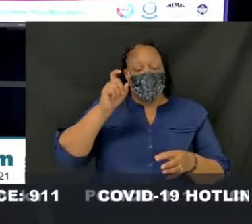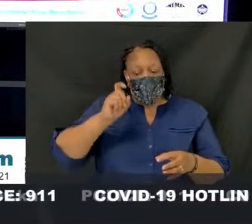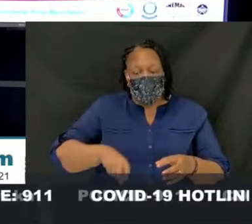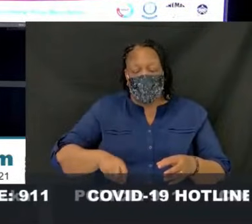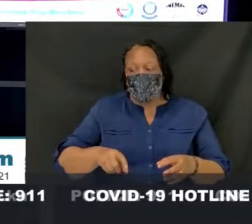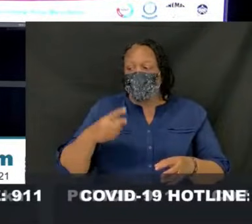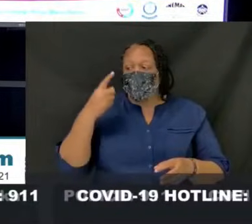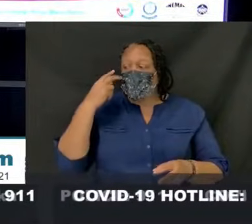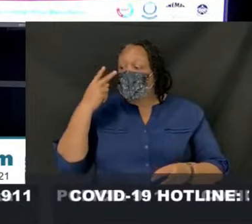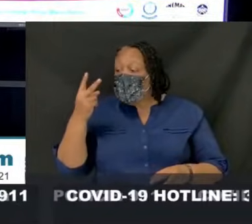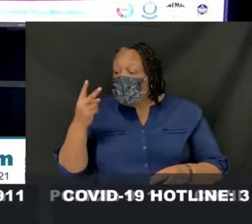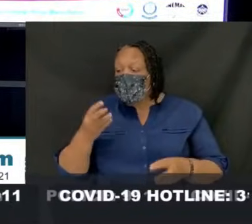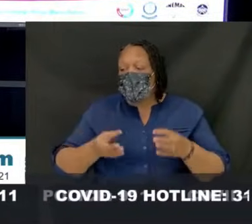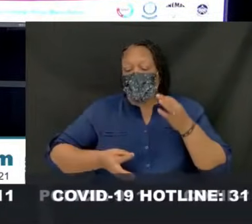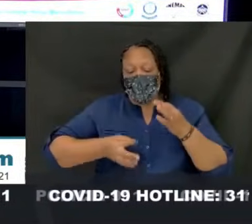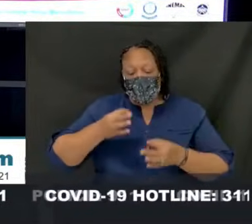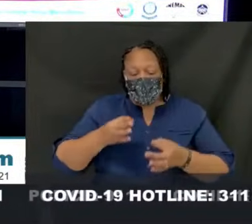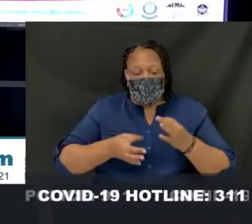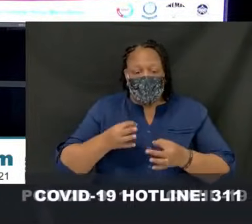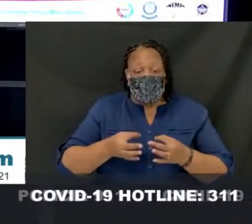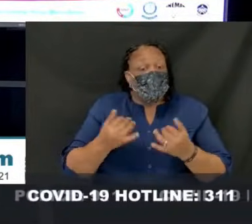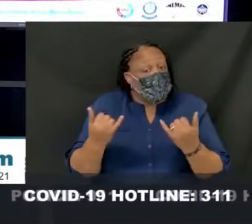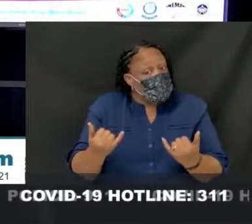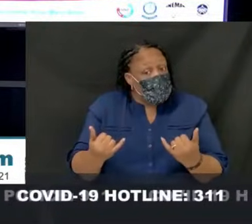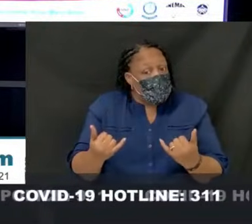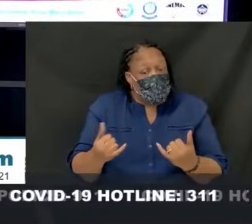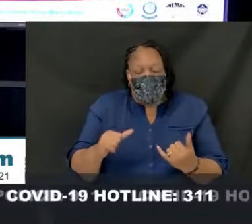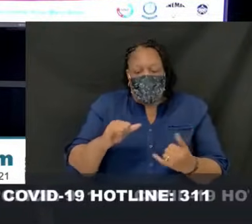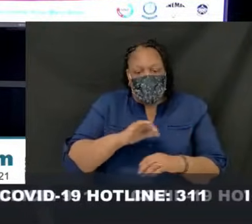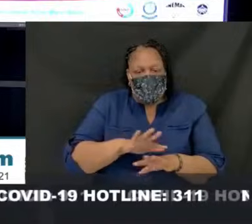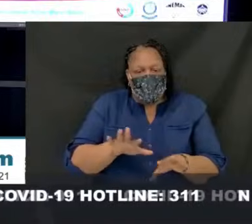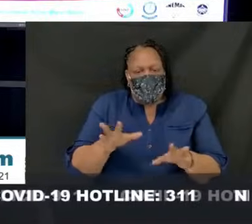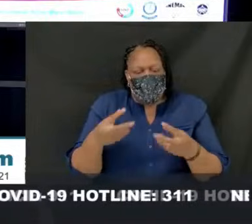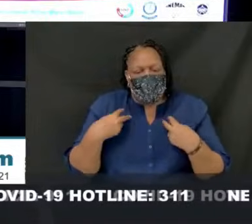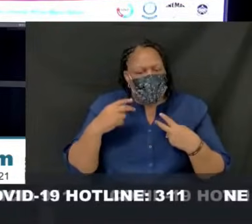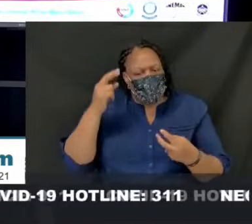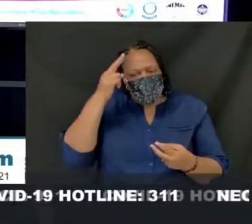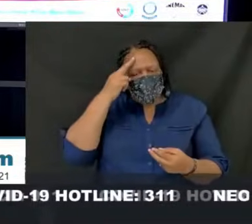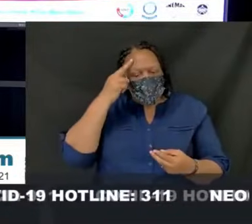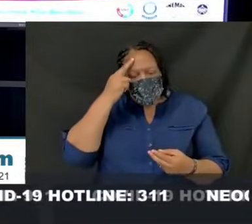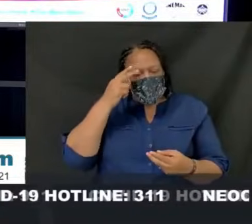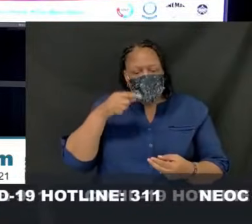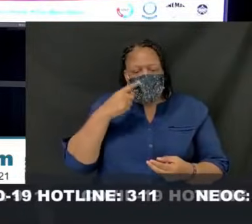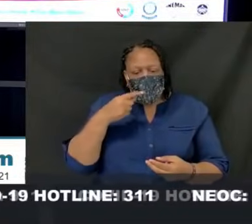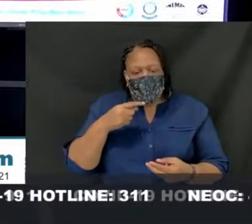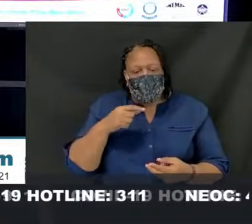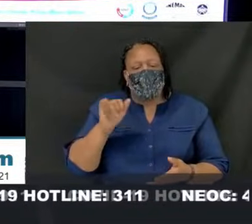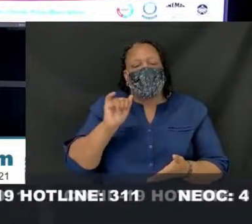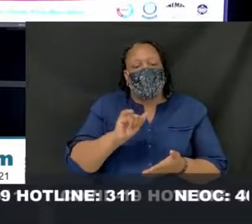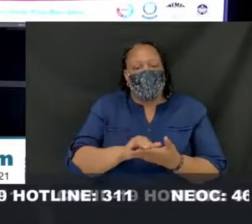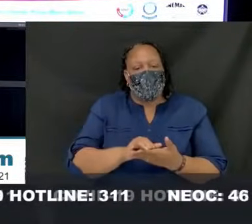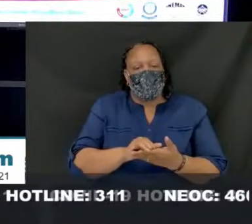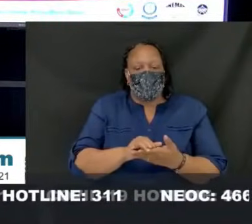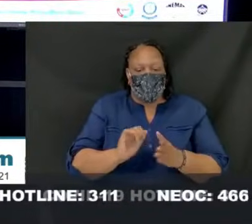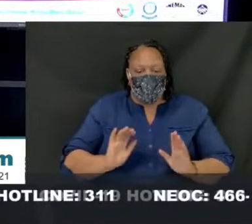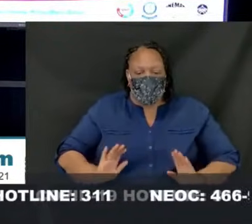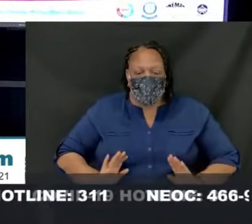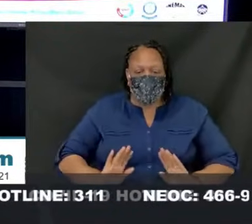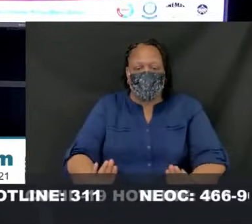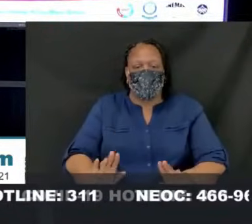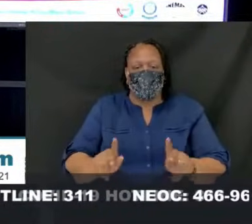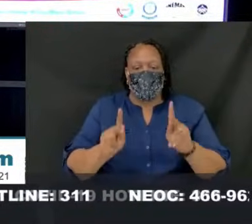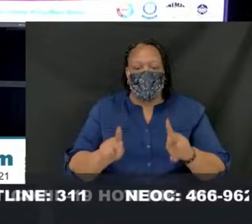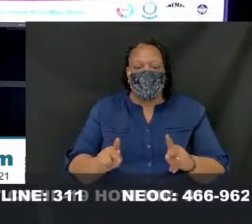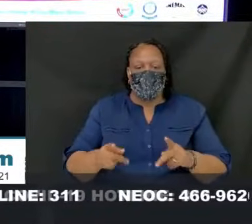for the time being, there really is not a justifiable case that we can make to basically force people into taking